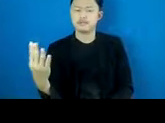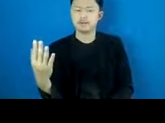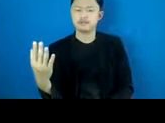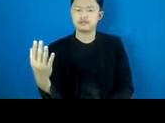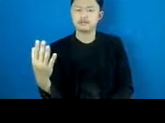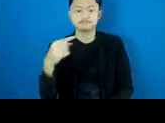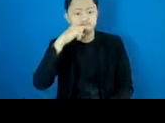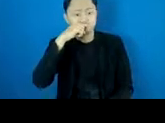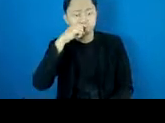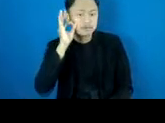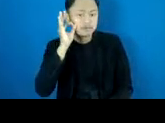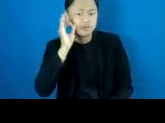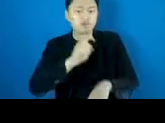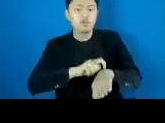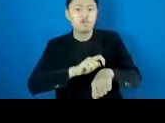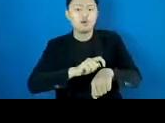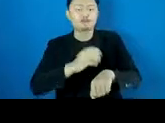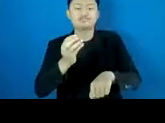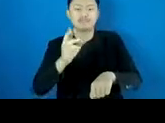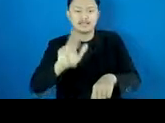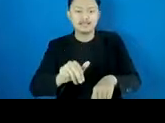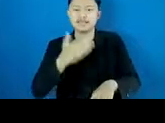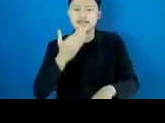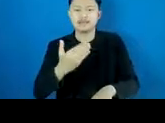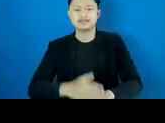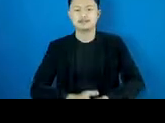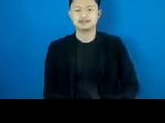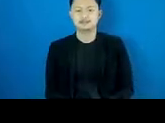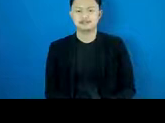Your remaining time is 3 minutes. Thank you.